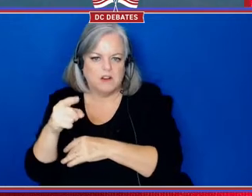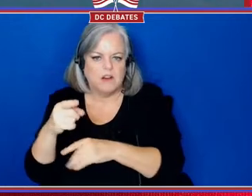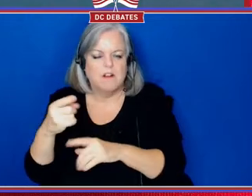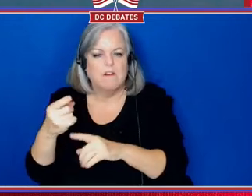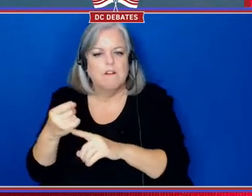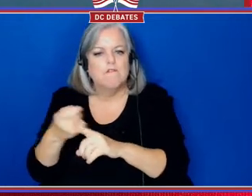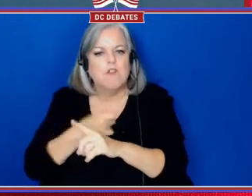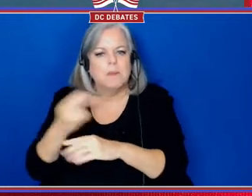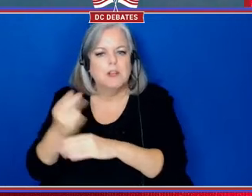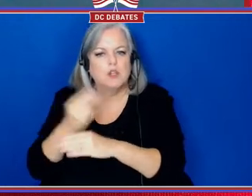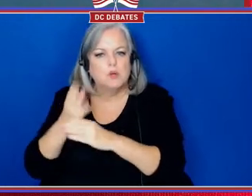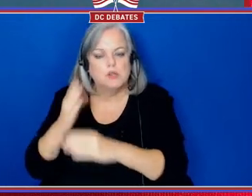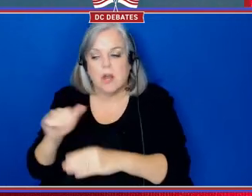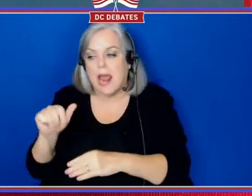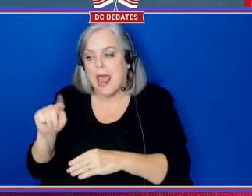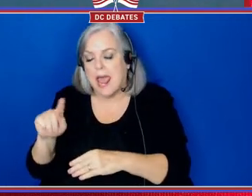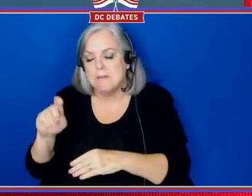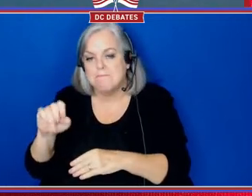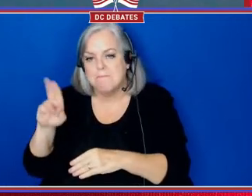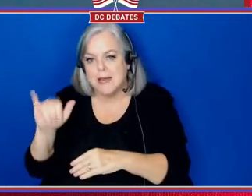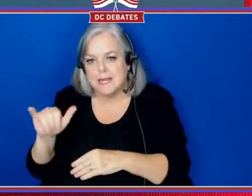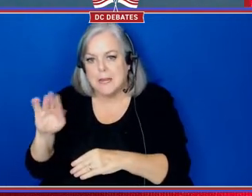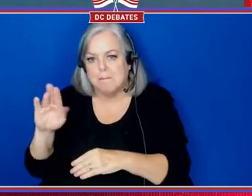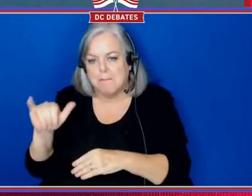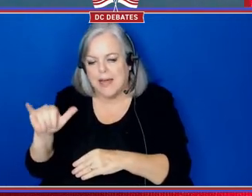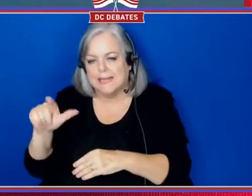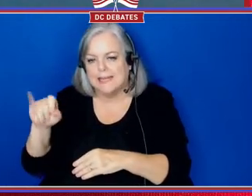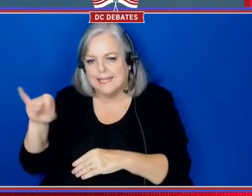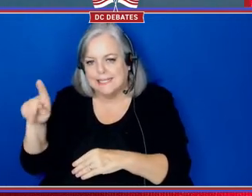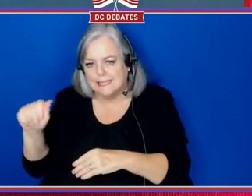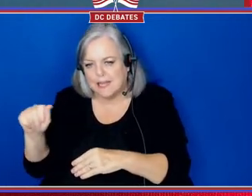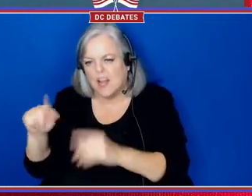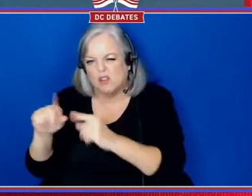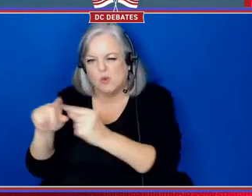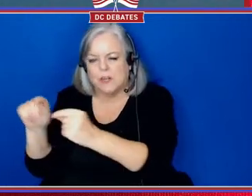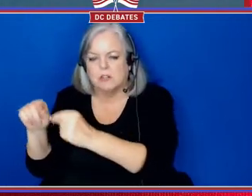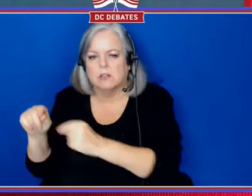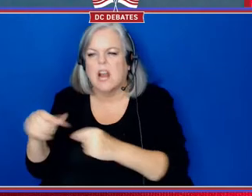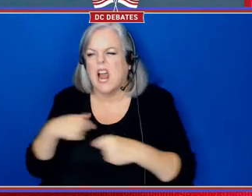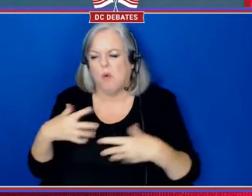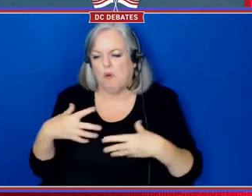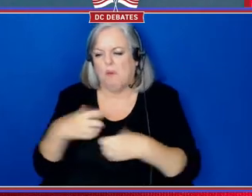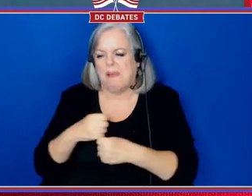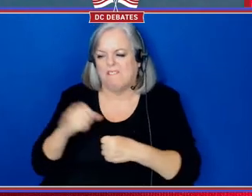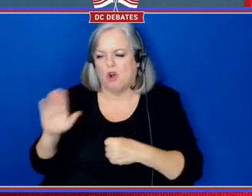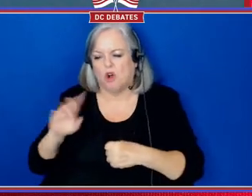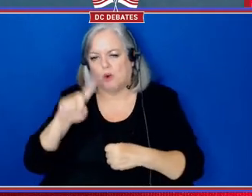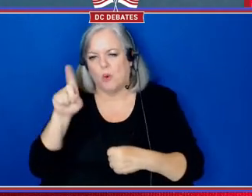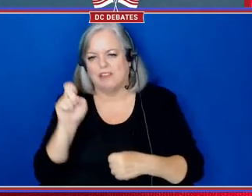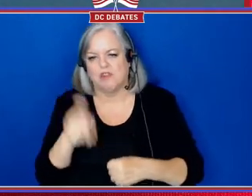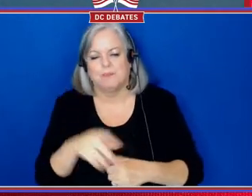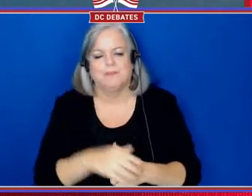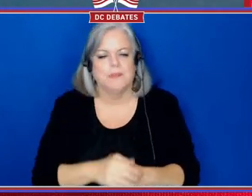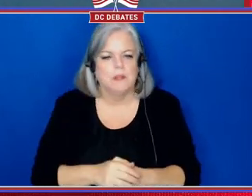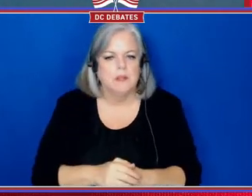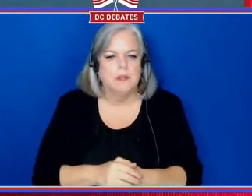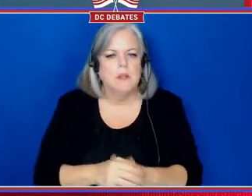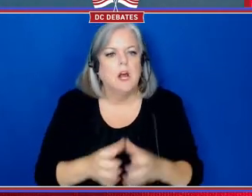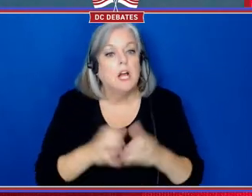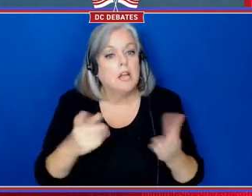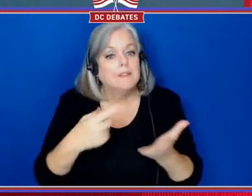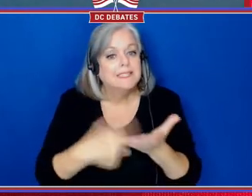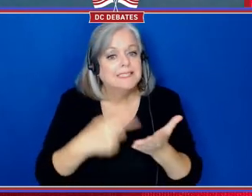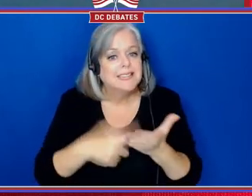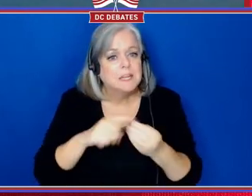on Twitter. I'm going to paraphrase the question a bit. But she asked, as much has been discussed about the proposal to bring the